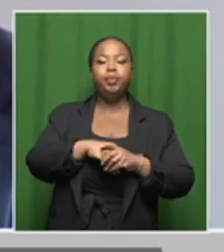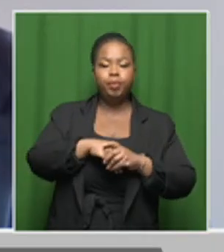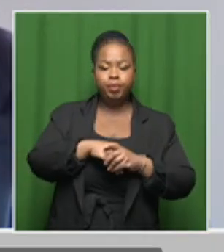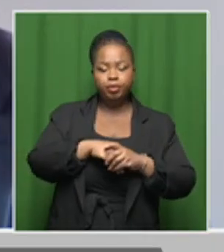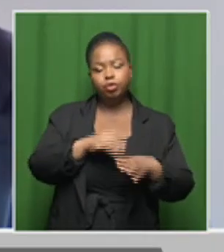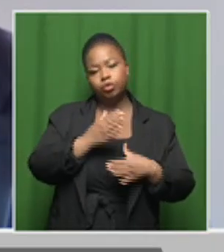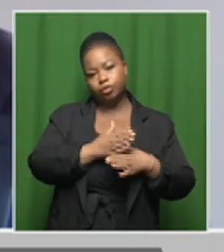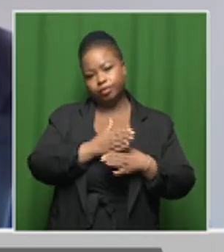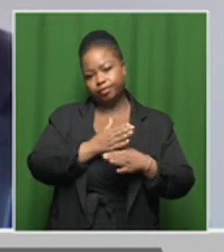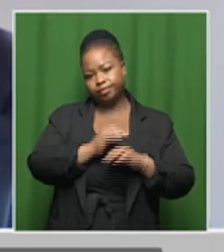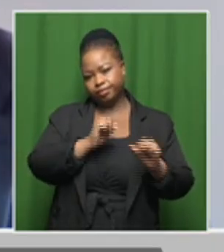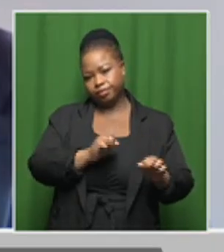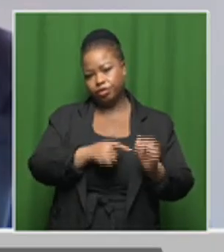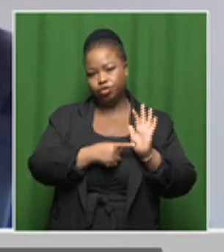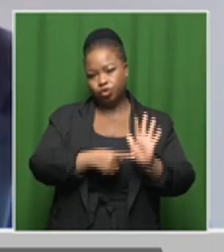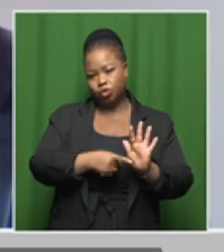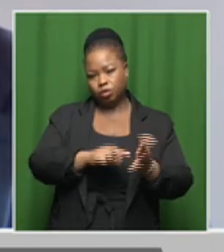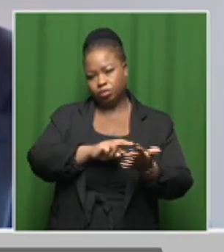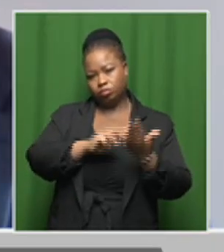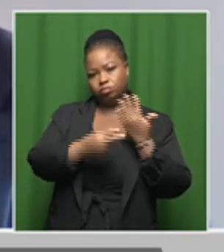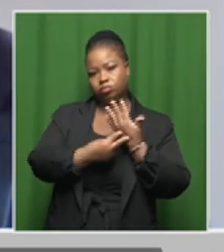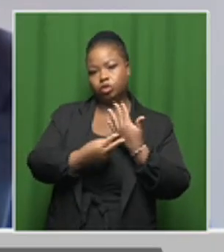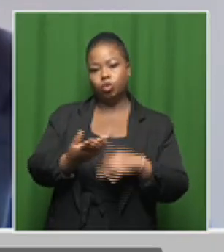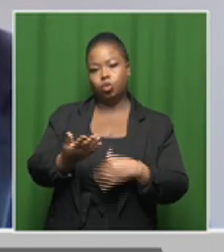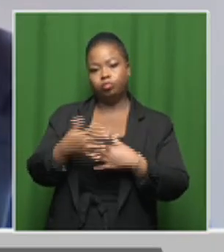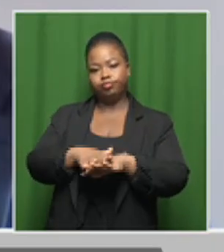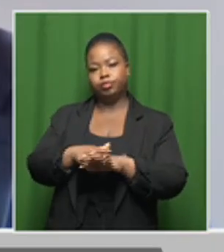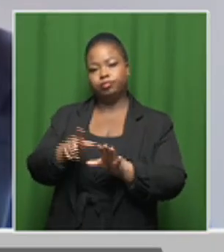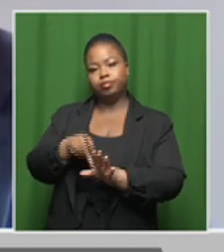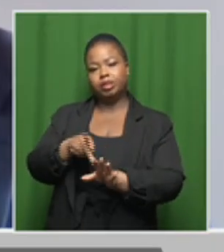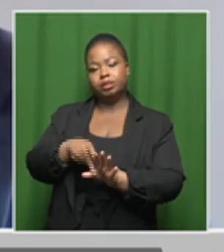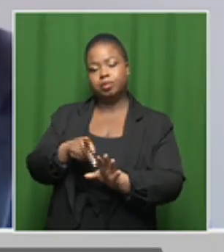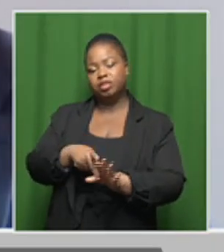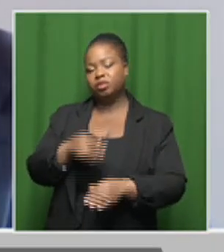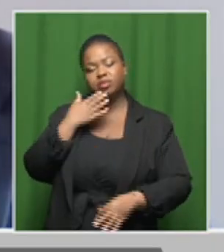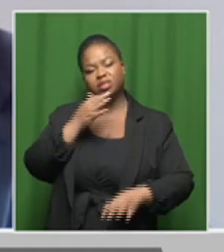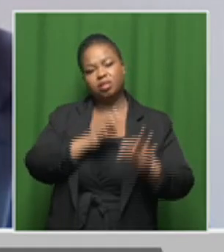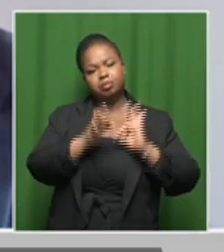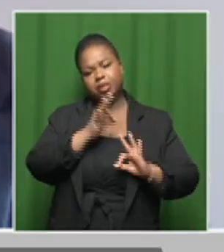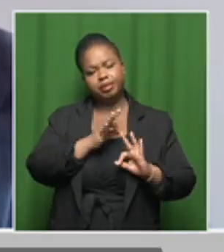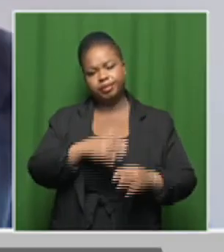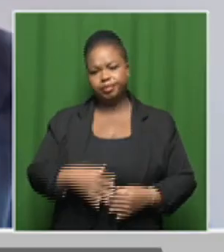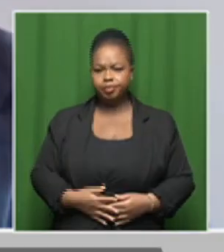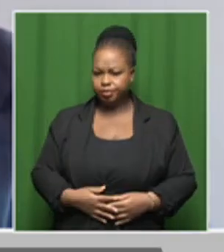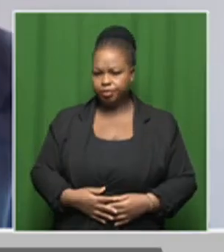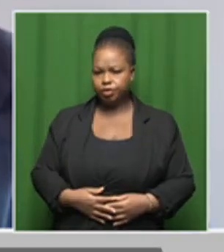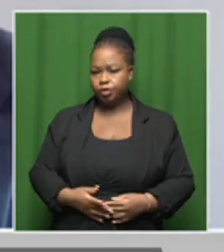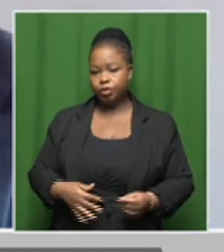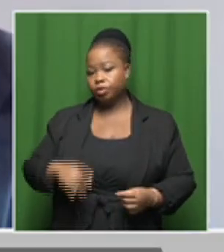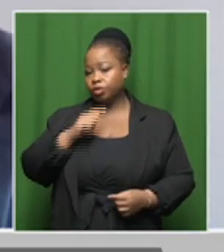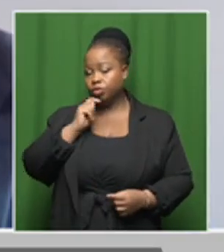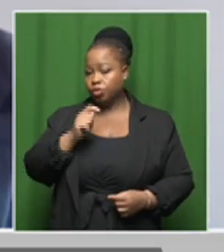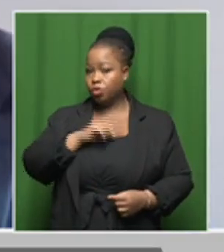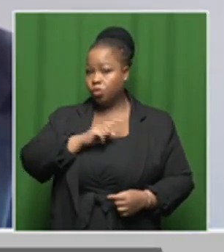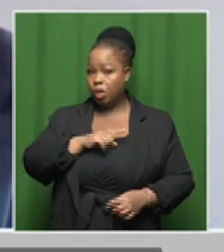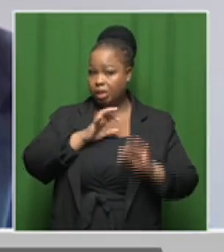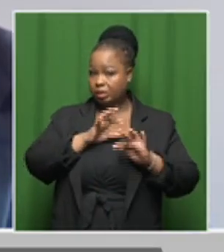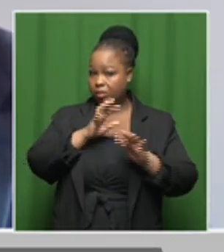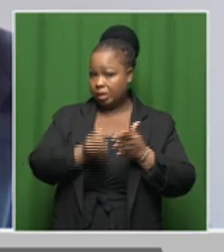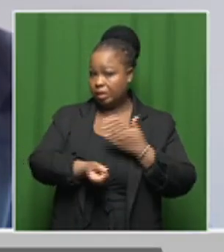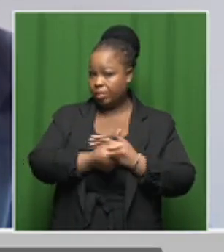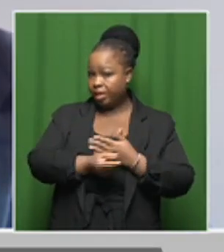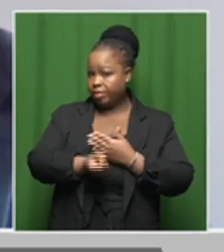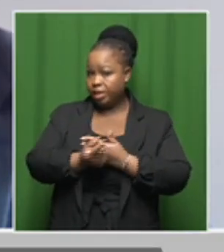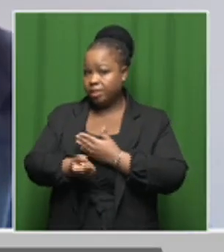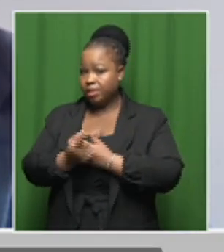work, the paradox of participation. And I wonder if you could explore that further. Would you say that this is what is driving the protests that we're currently seeing